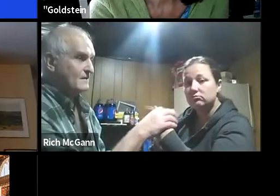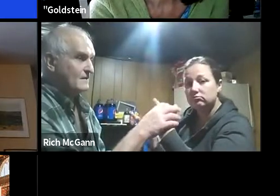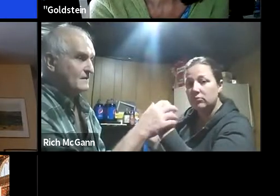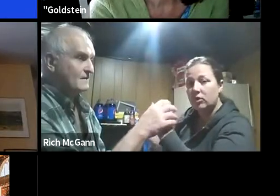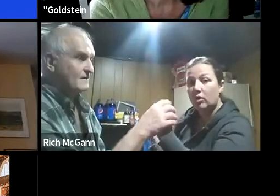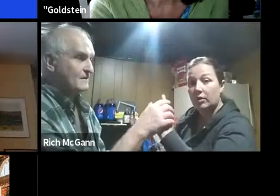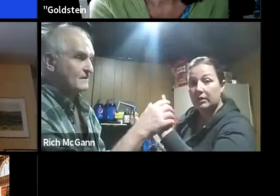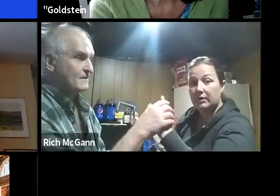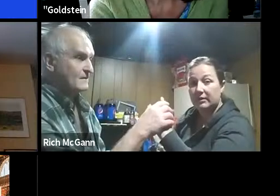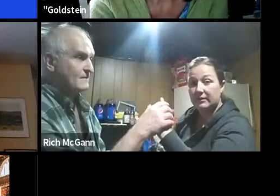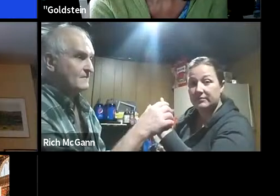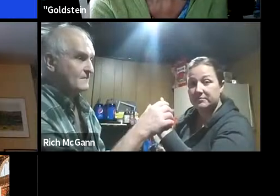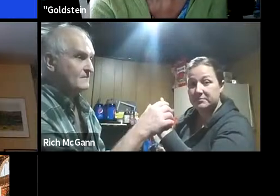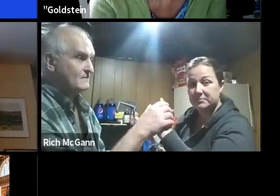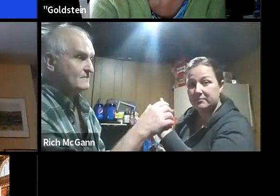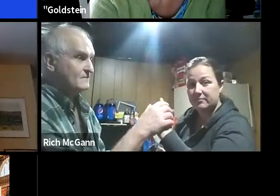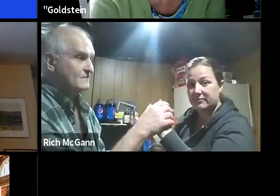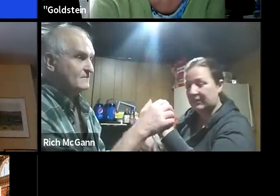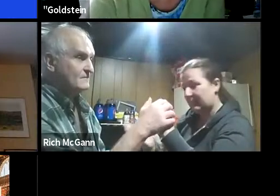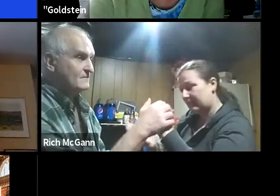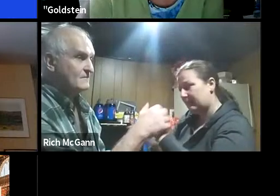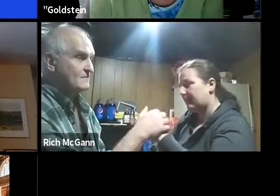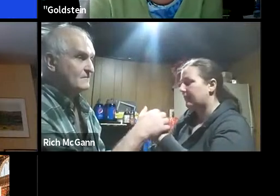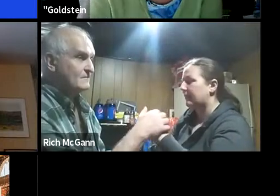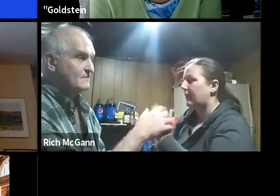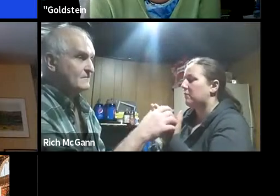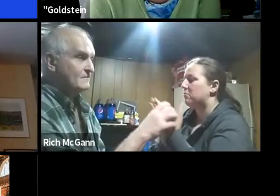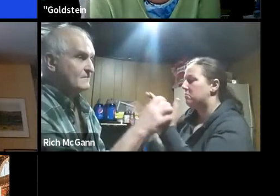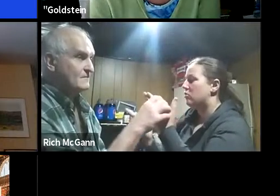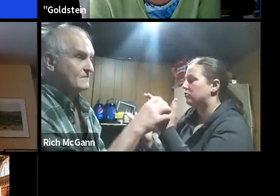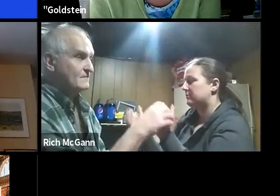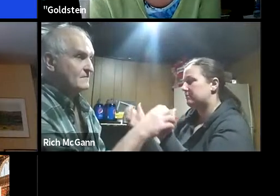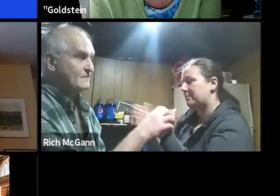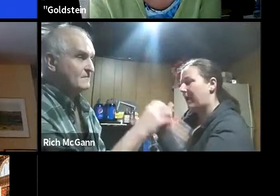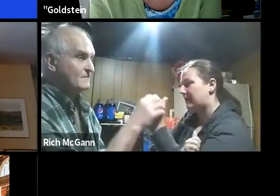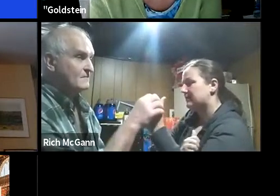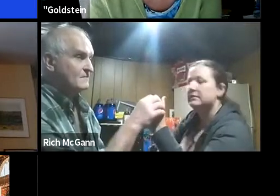Okay, then that motion is passed.